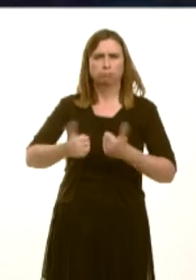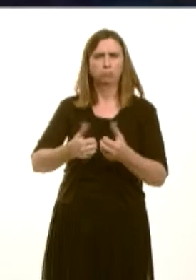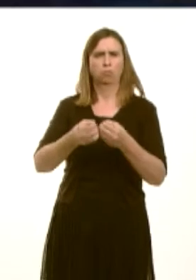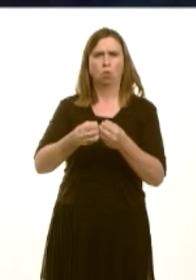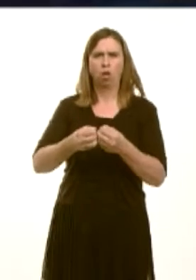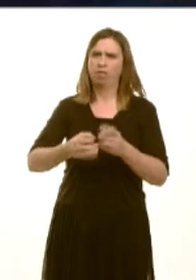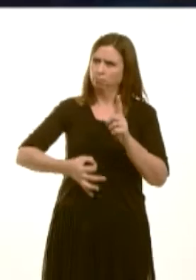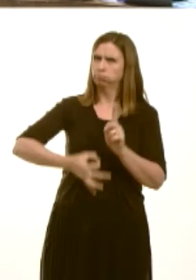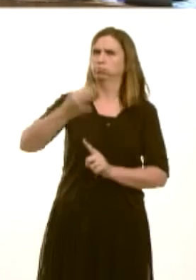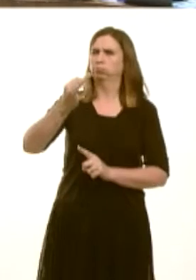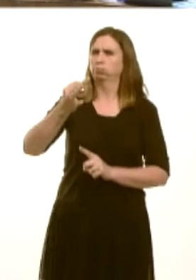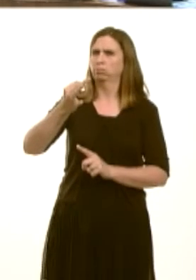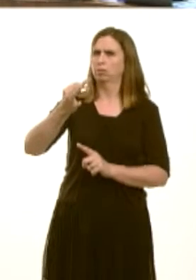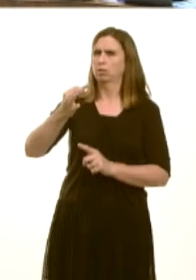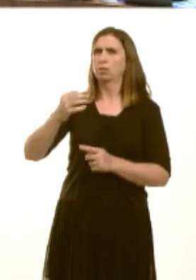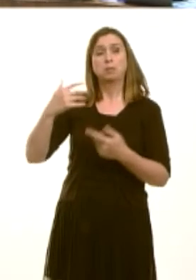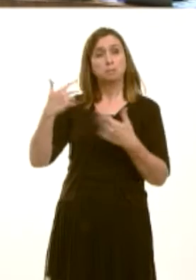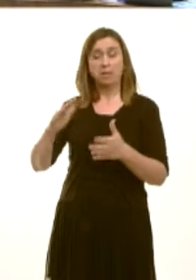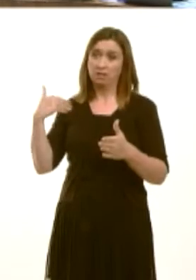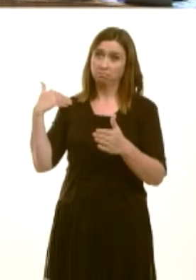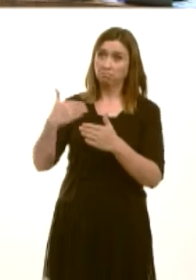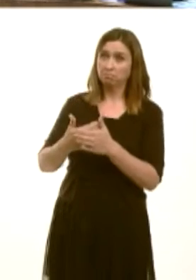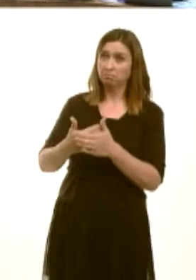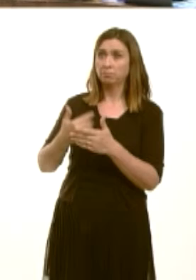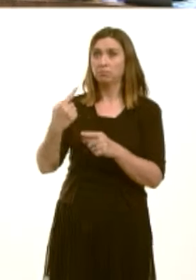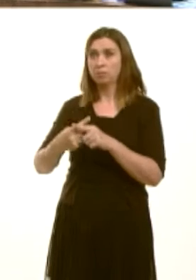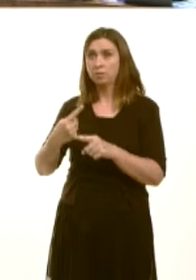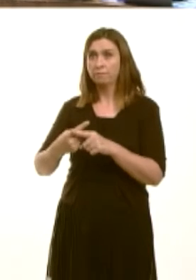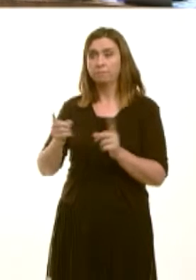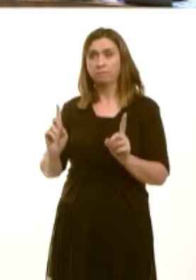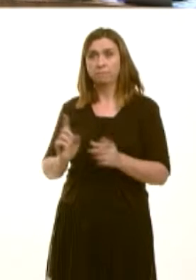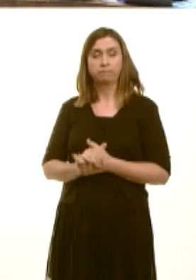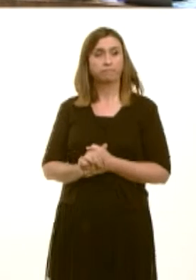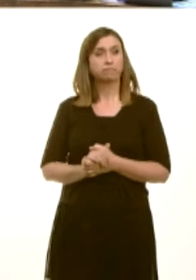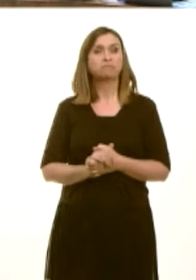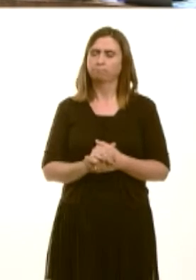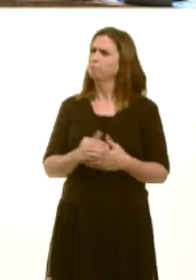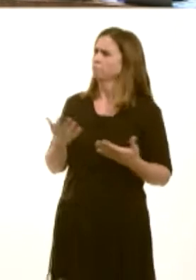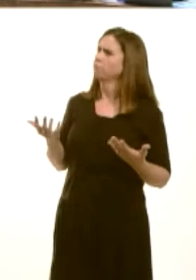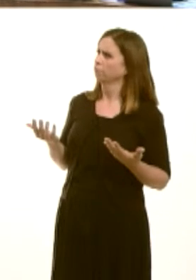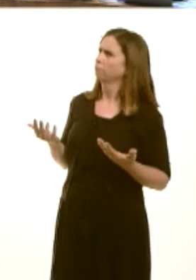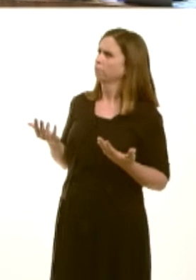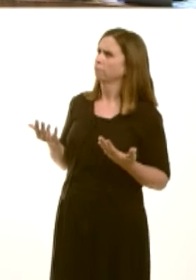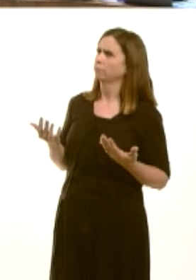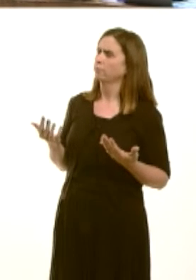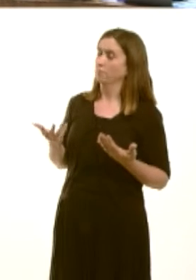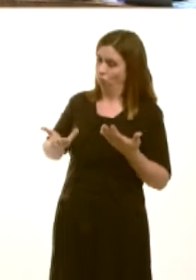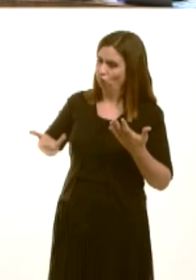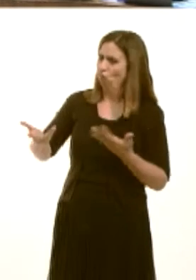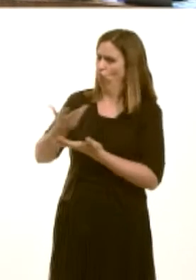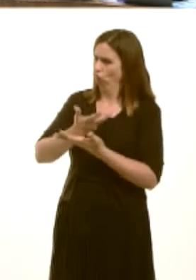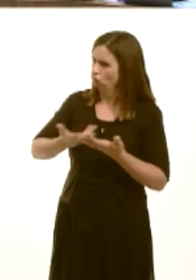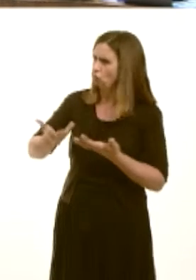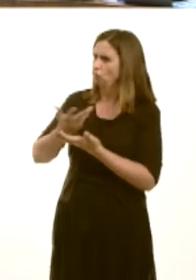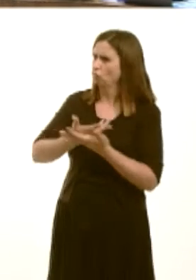budget agreements with you in the past has been positive? Well, of course, I very much welcome the discussions that have